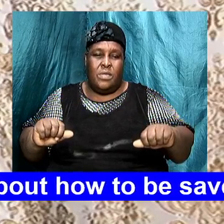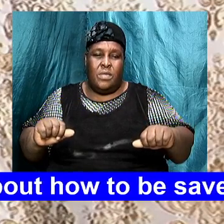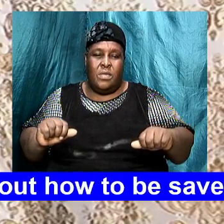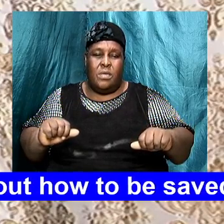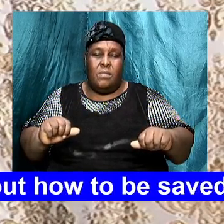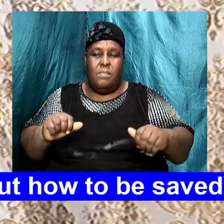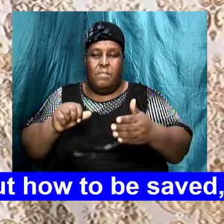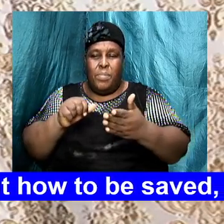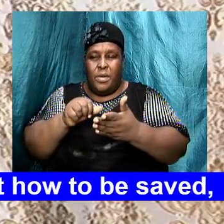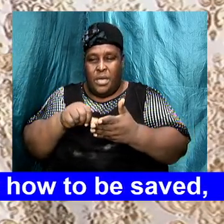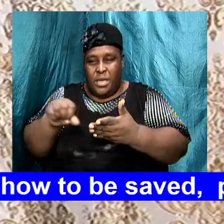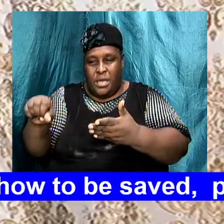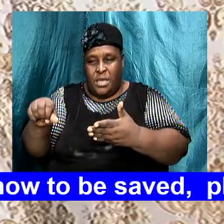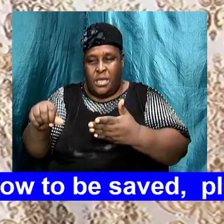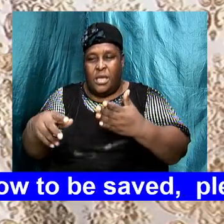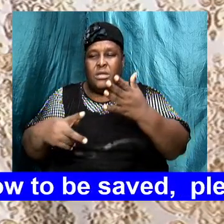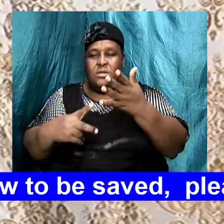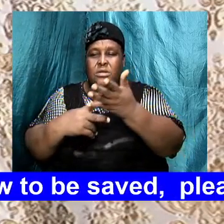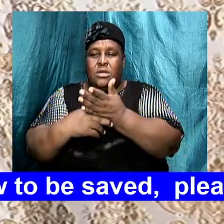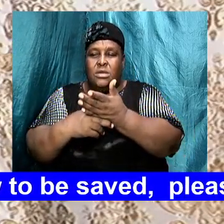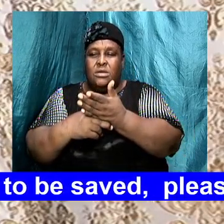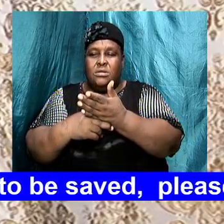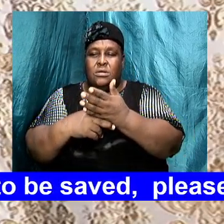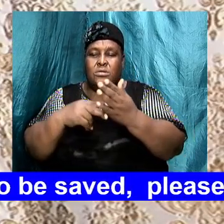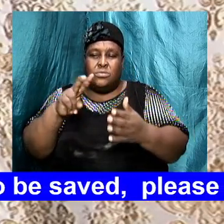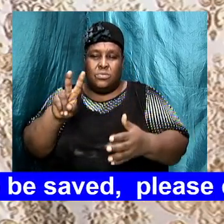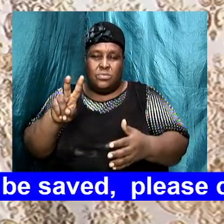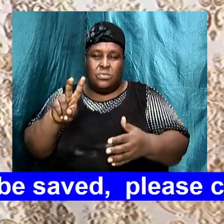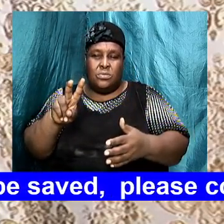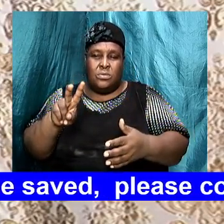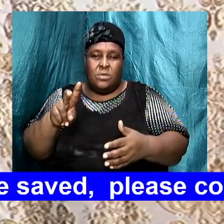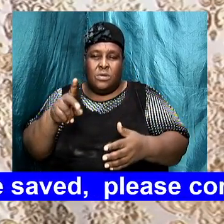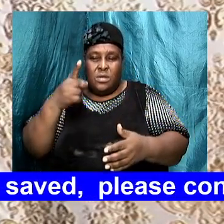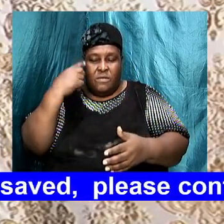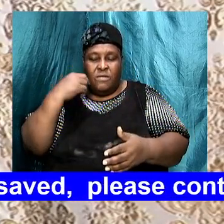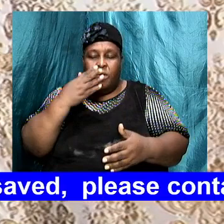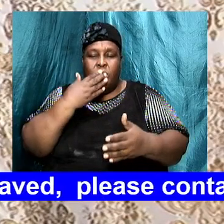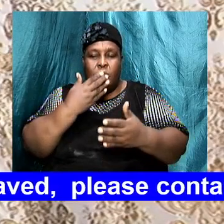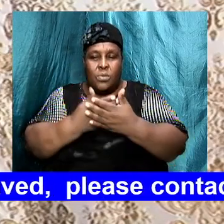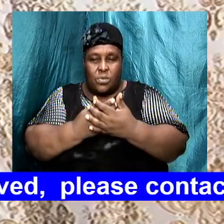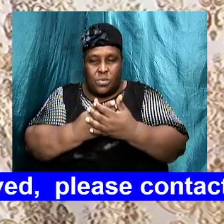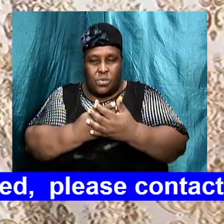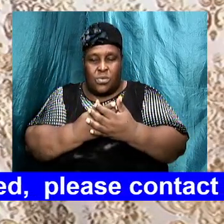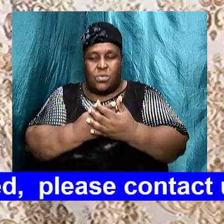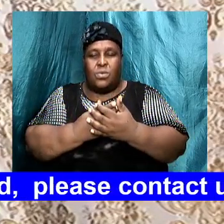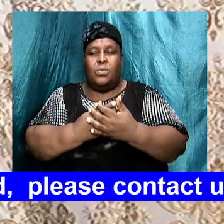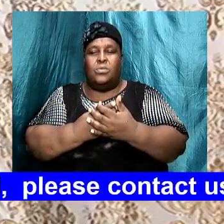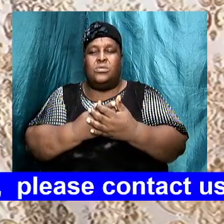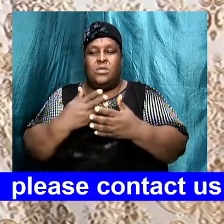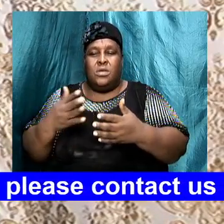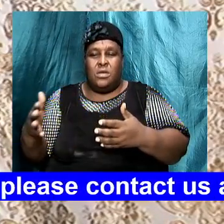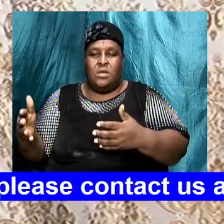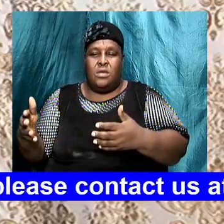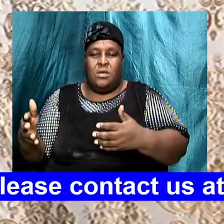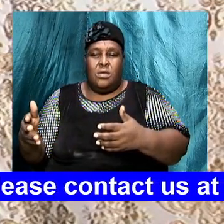purchase a ticket or two. I'm going to ask you to do so. It is for a good cause. It is in aid of the